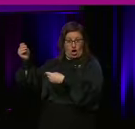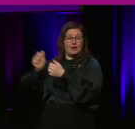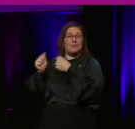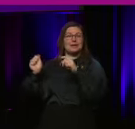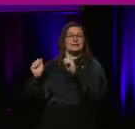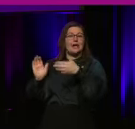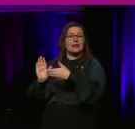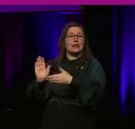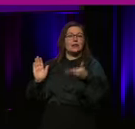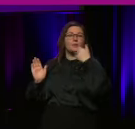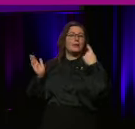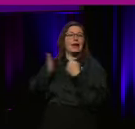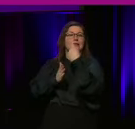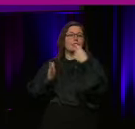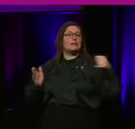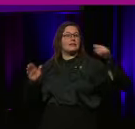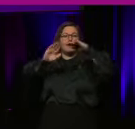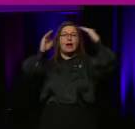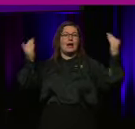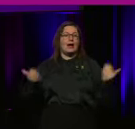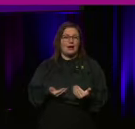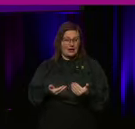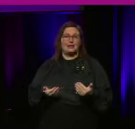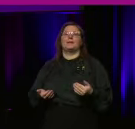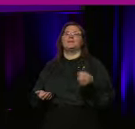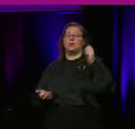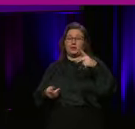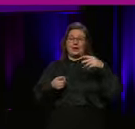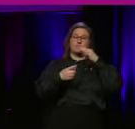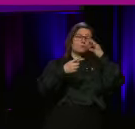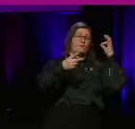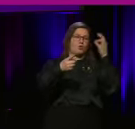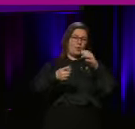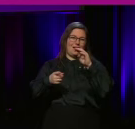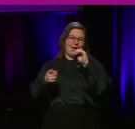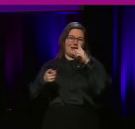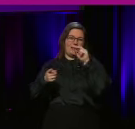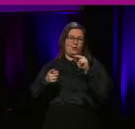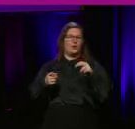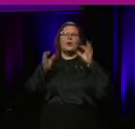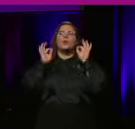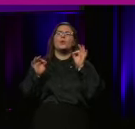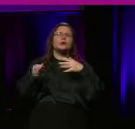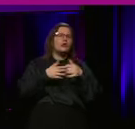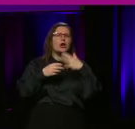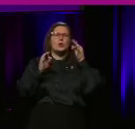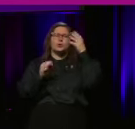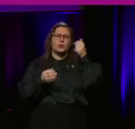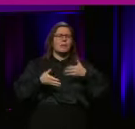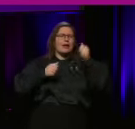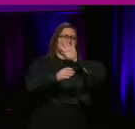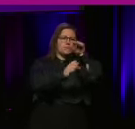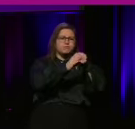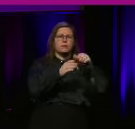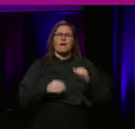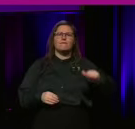happened in the world, right? So they got the question, how can we do this? How can we implement this better?